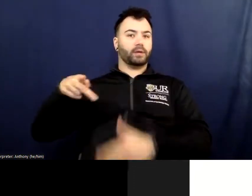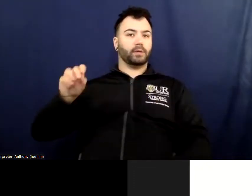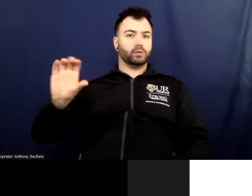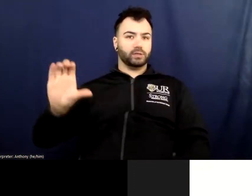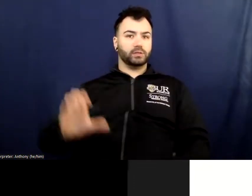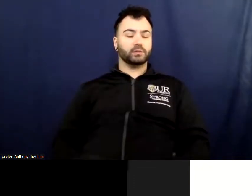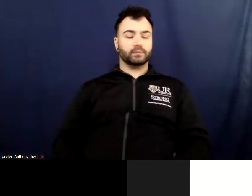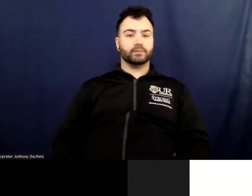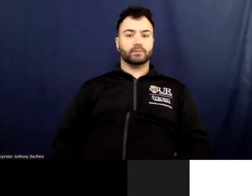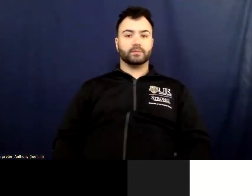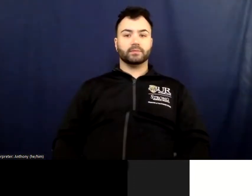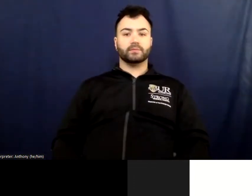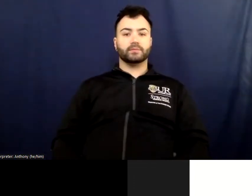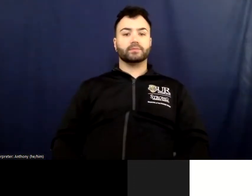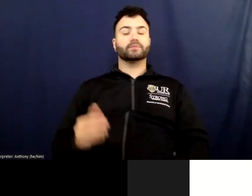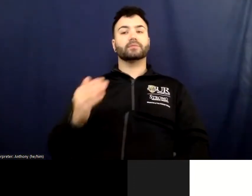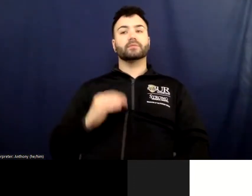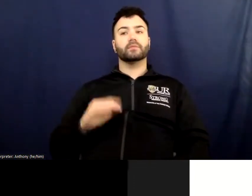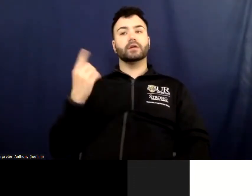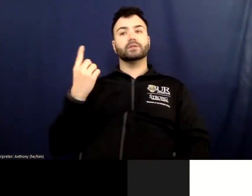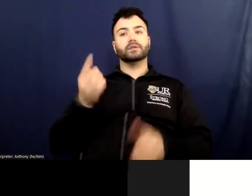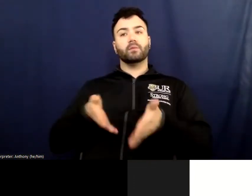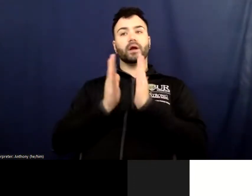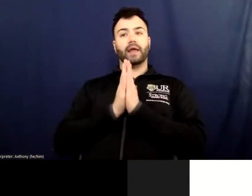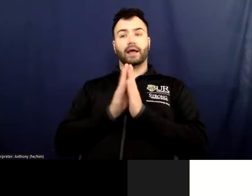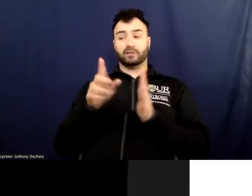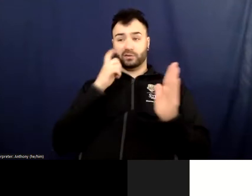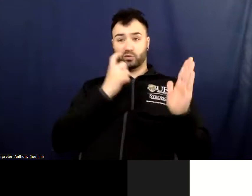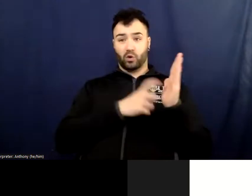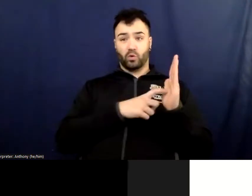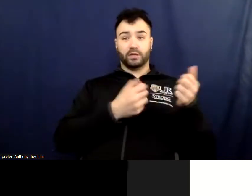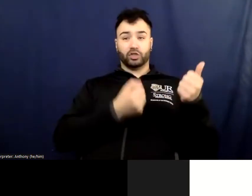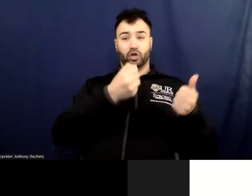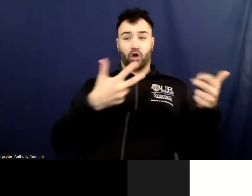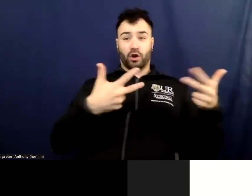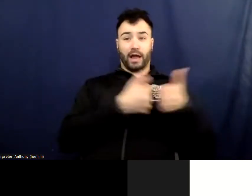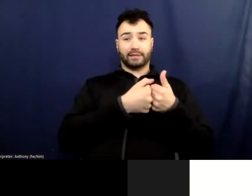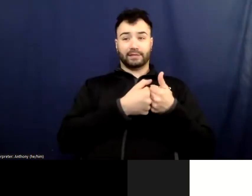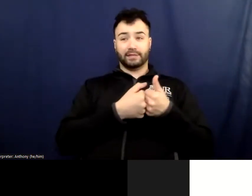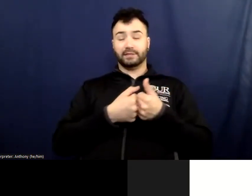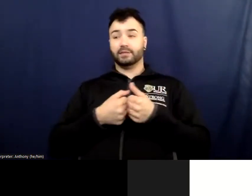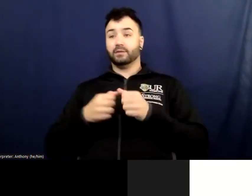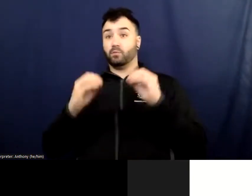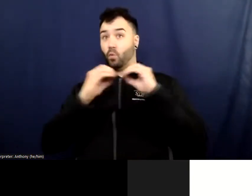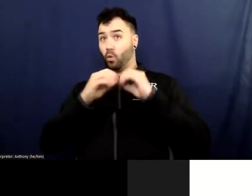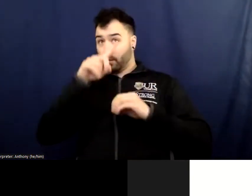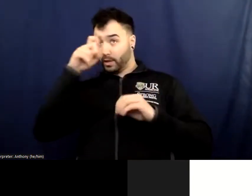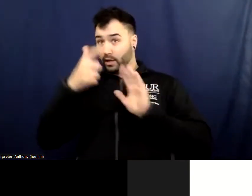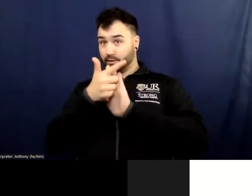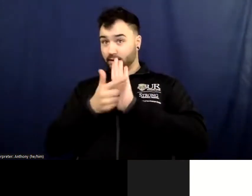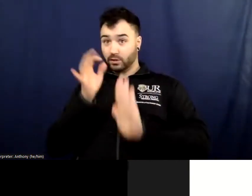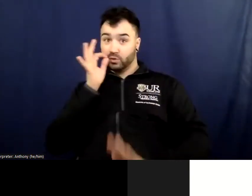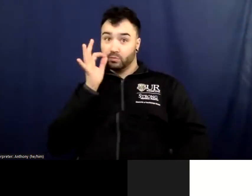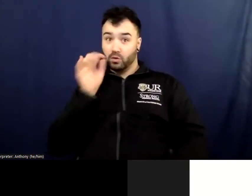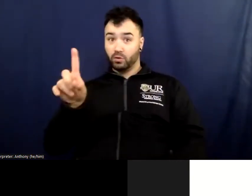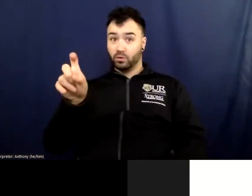M. Barnum, is there evidence of a correlation between car accidents and cannabis nowadays? The reason I ask is I am seeing signage